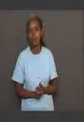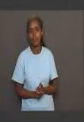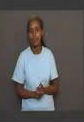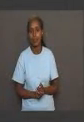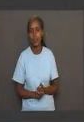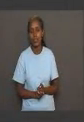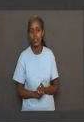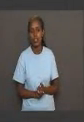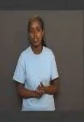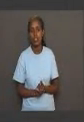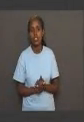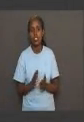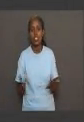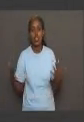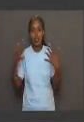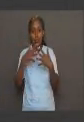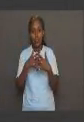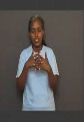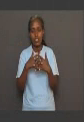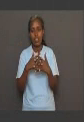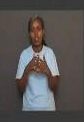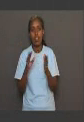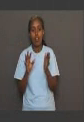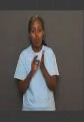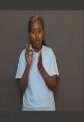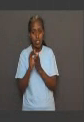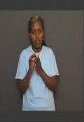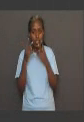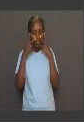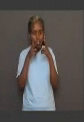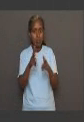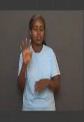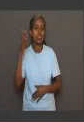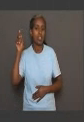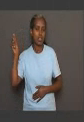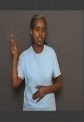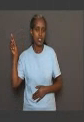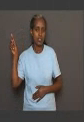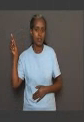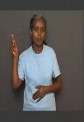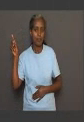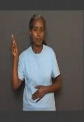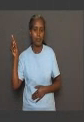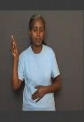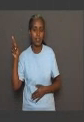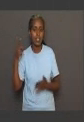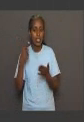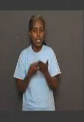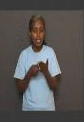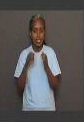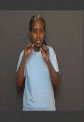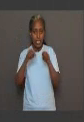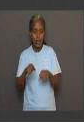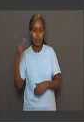The universal quantifier looks like this. It can be used